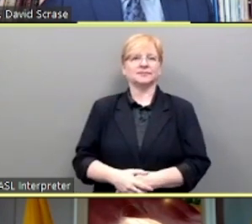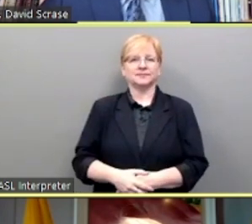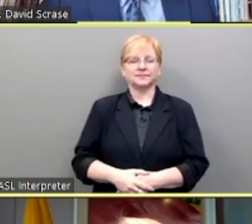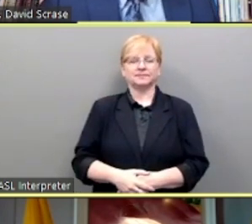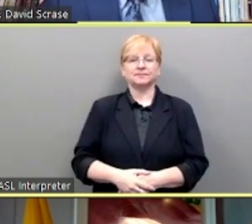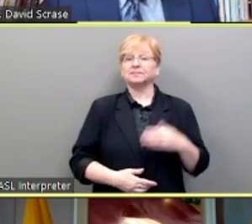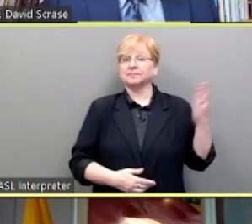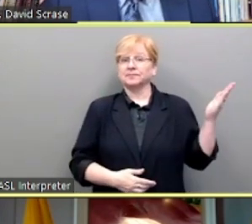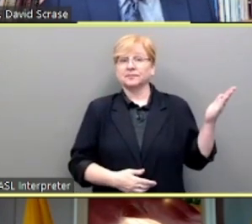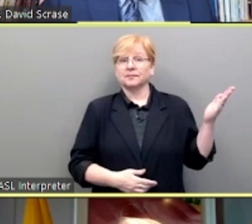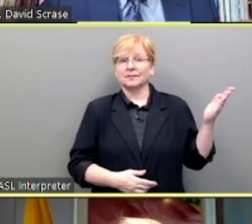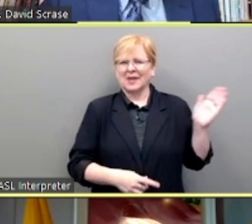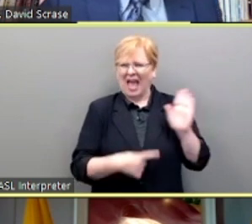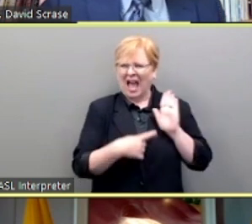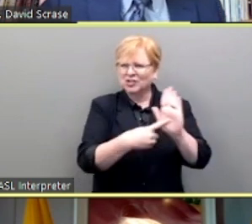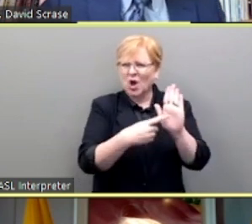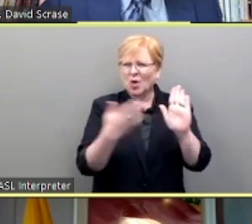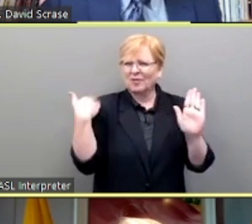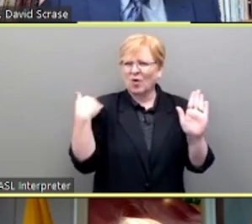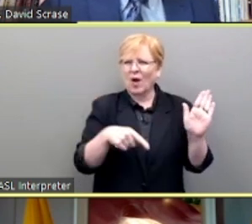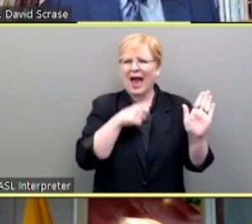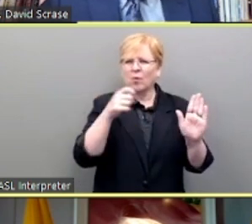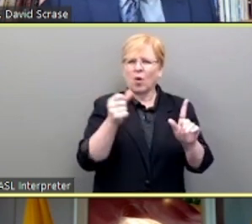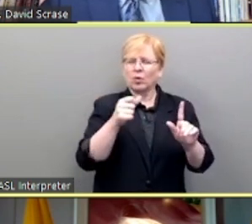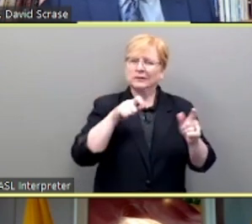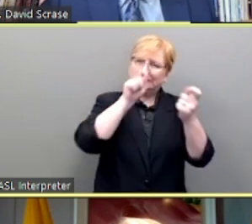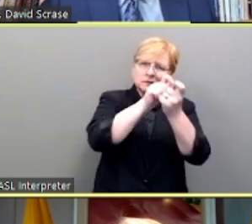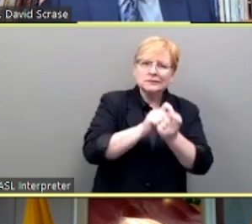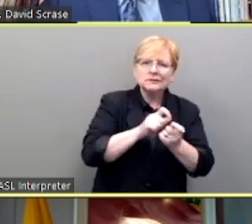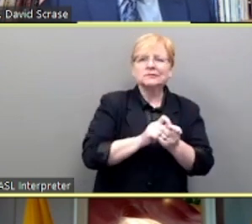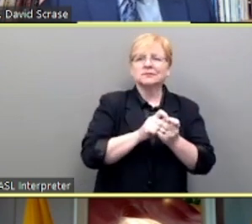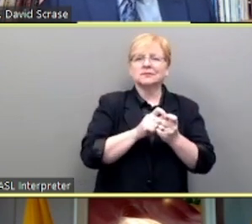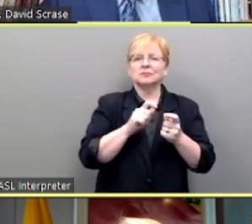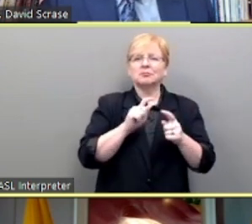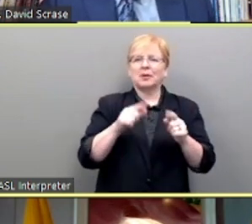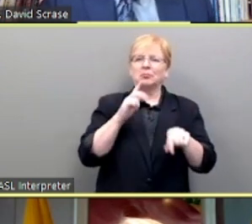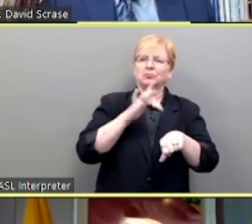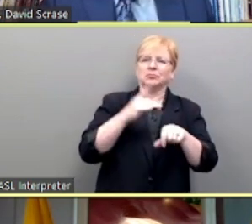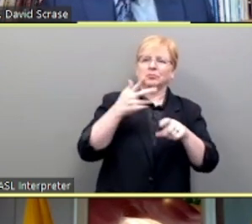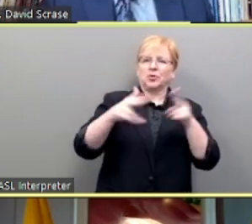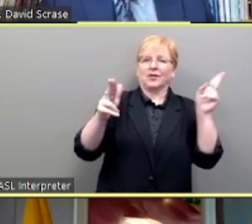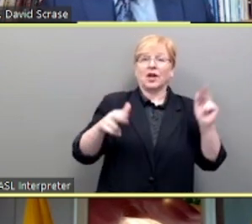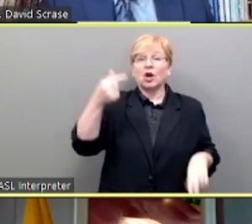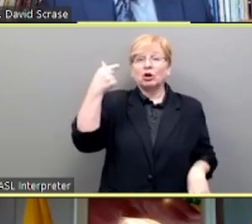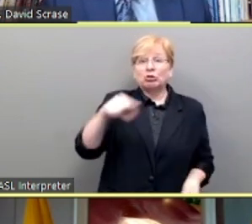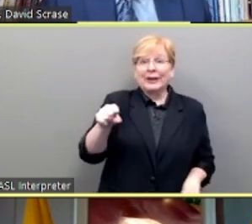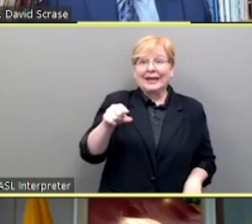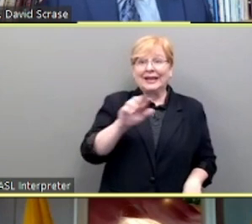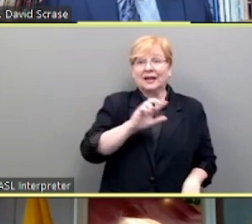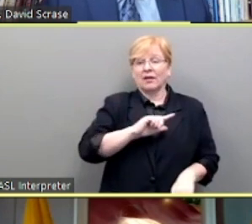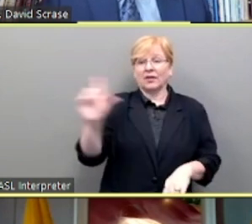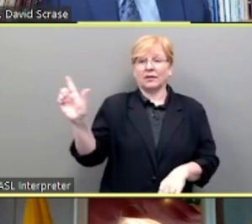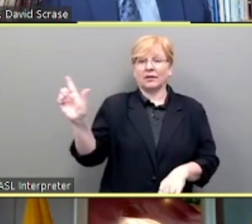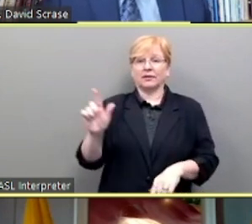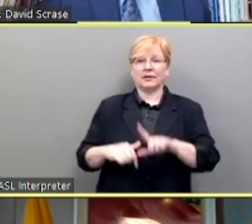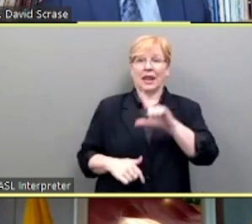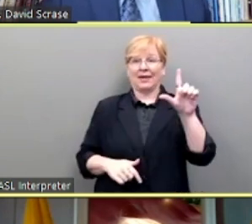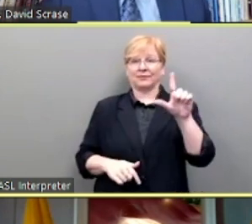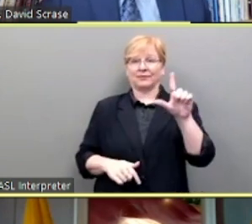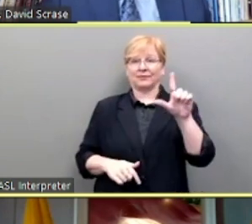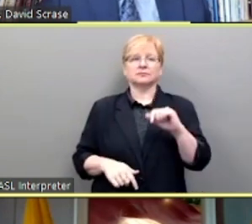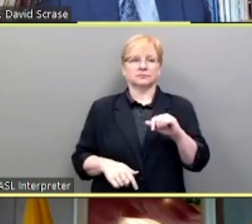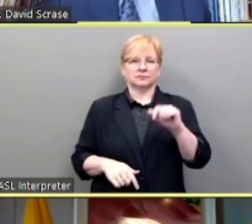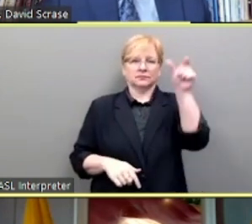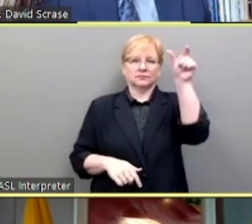I showed this last time. I don't want to spend a lot of time on it. The point is those green bars all the way over to the left. And basically what it says